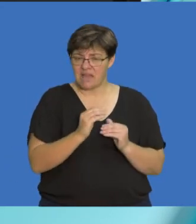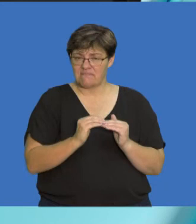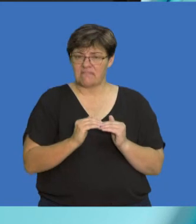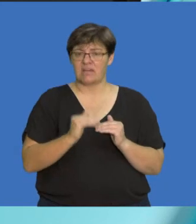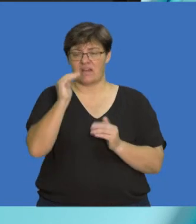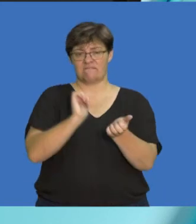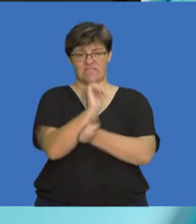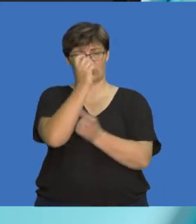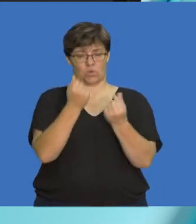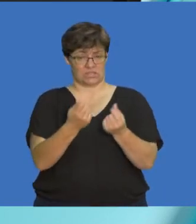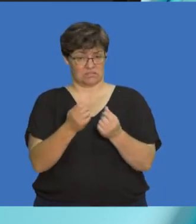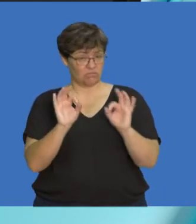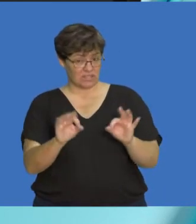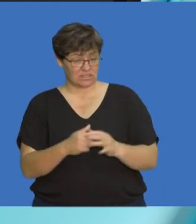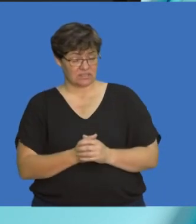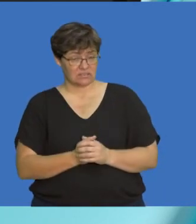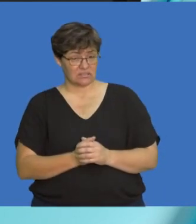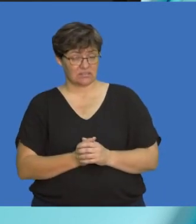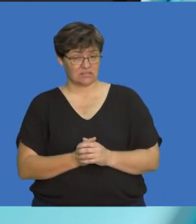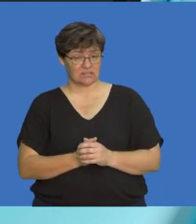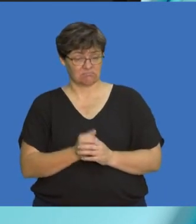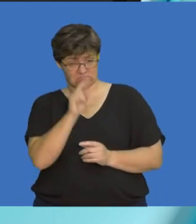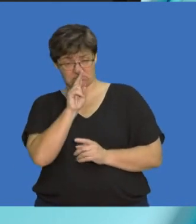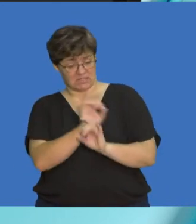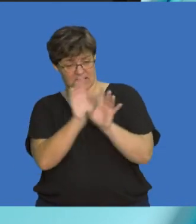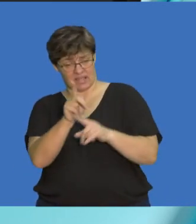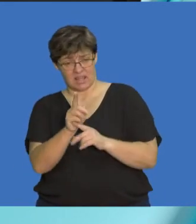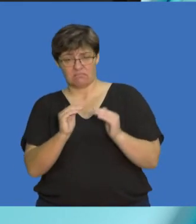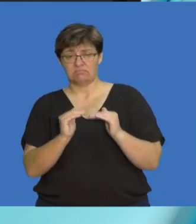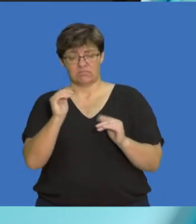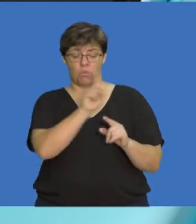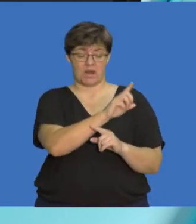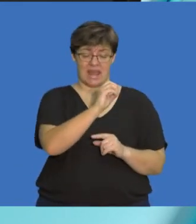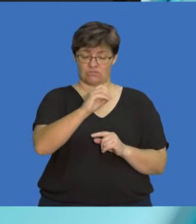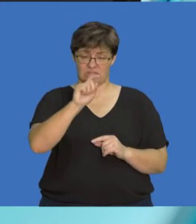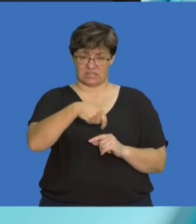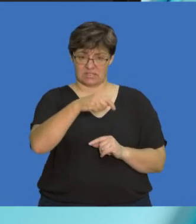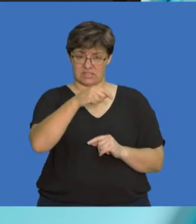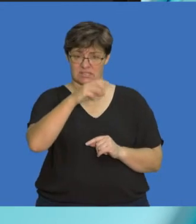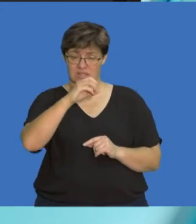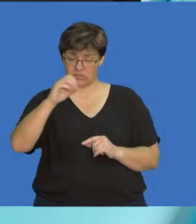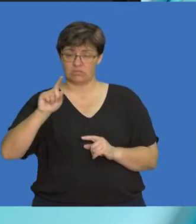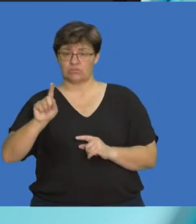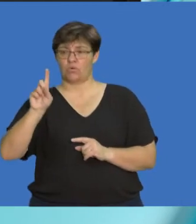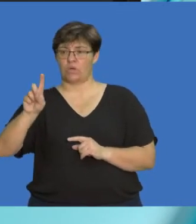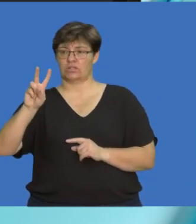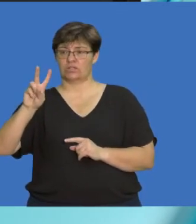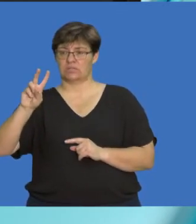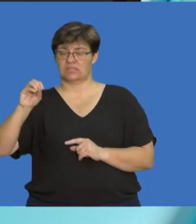cost, correct? As you can clearly see, it increased from 100 to 120,000, but there was an